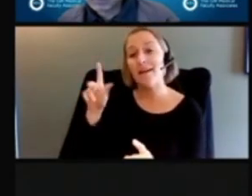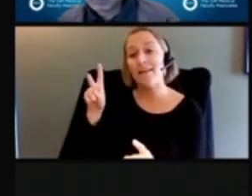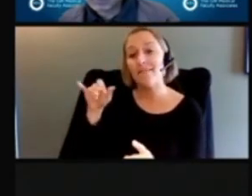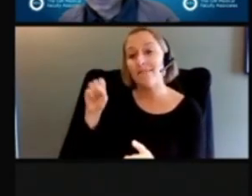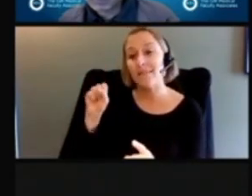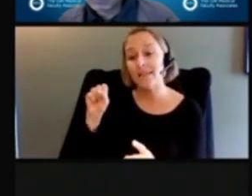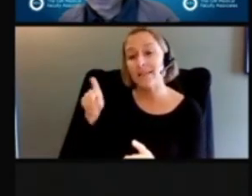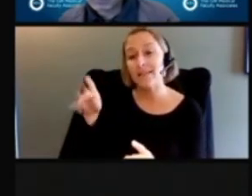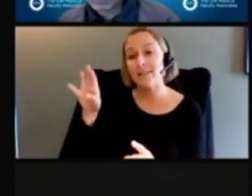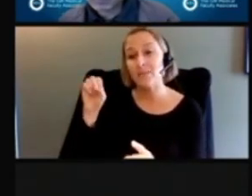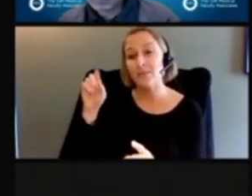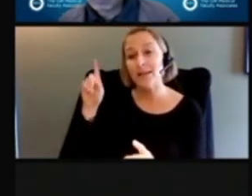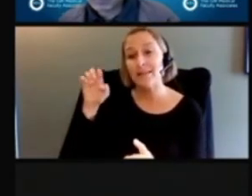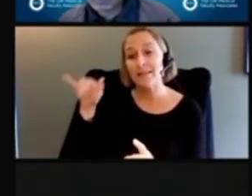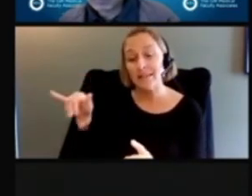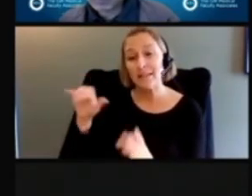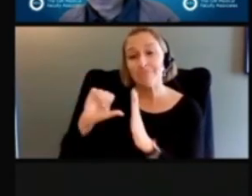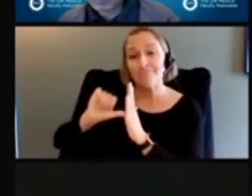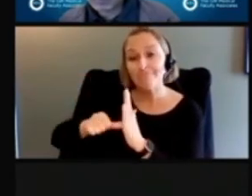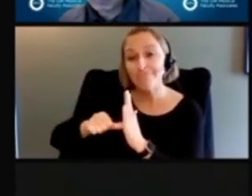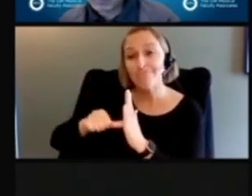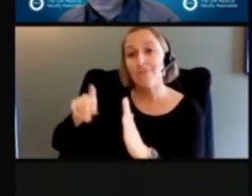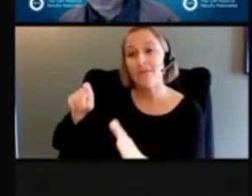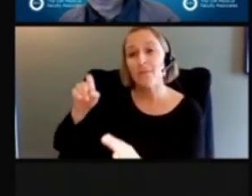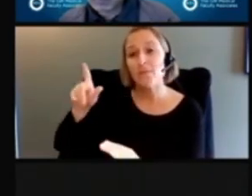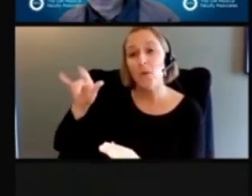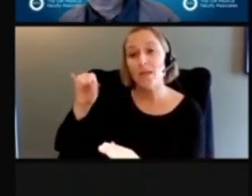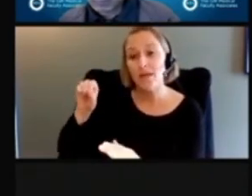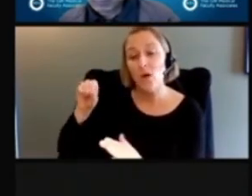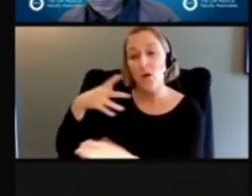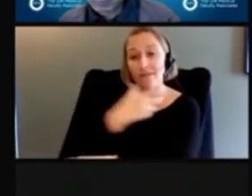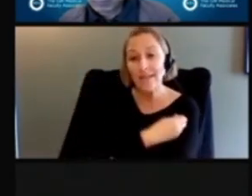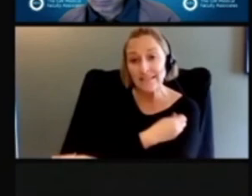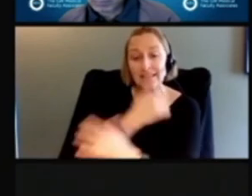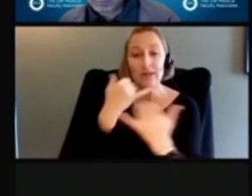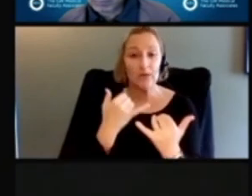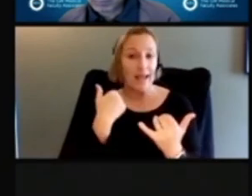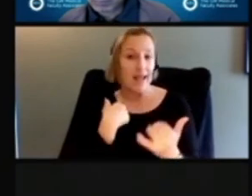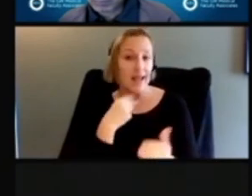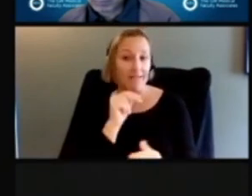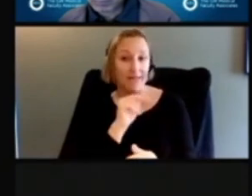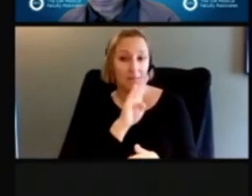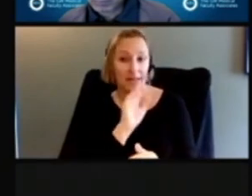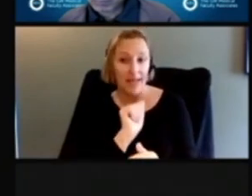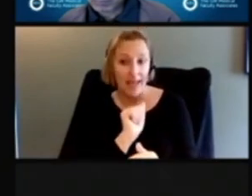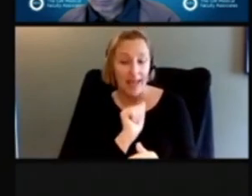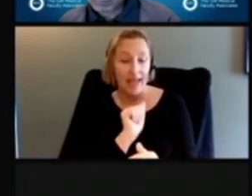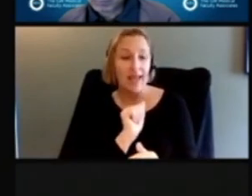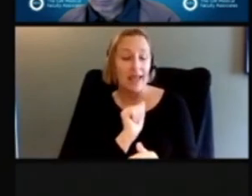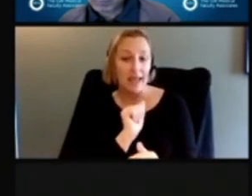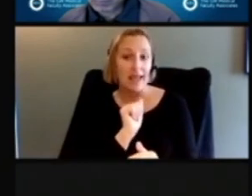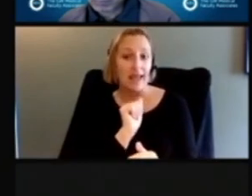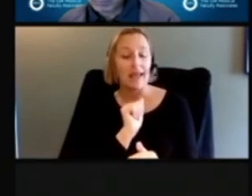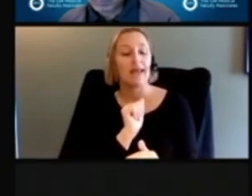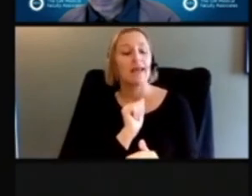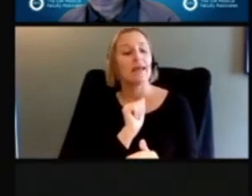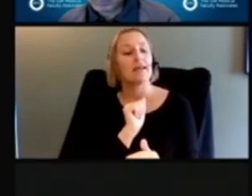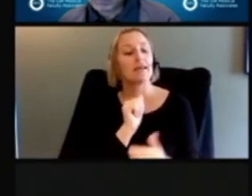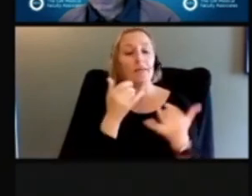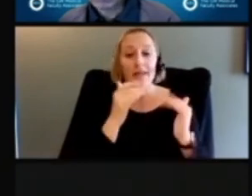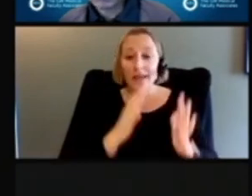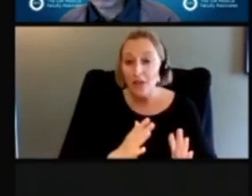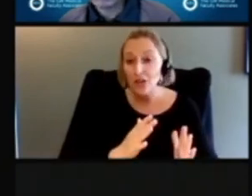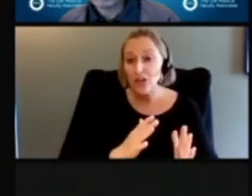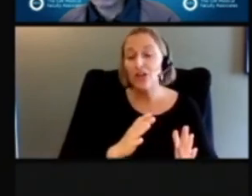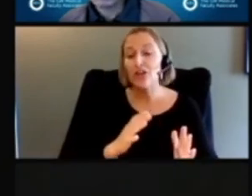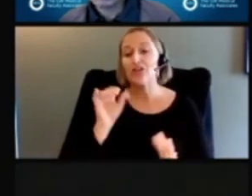vaccine. Today, we have NBA players and John Legend saying the importance of getting the vaccine. So the same goes for us,